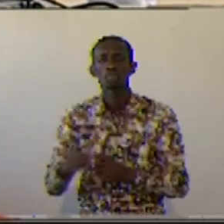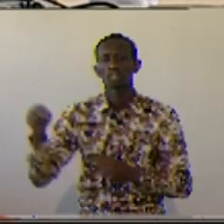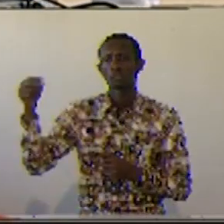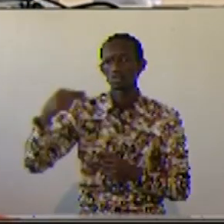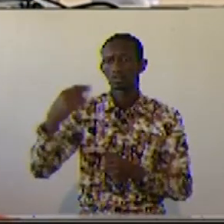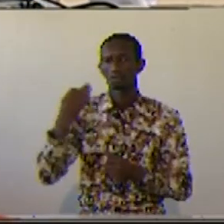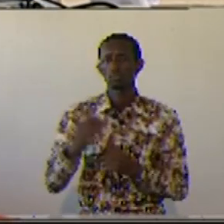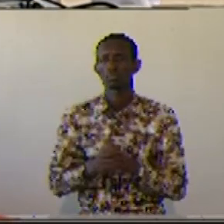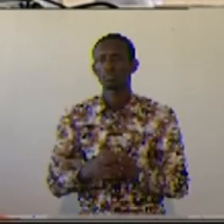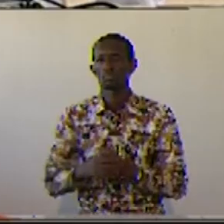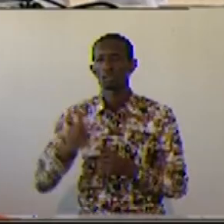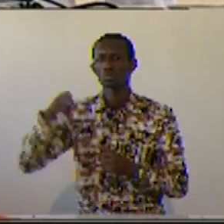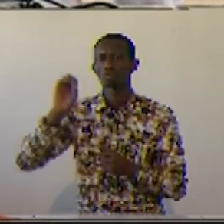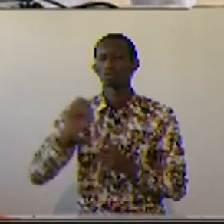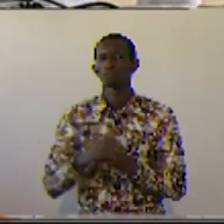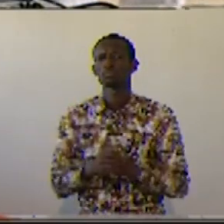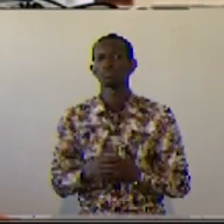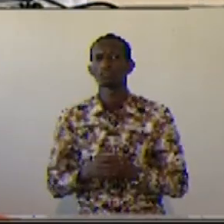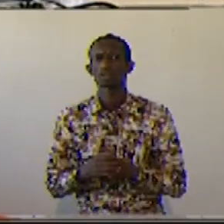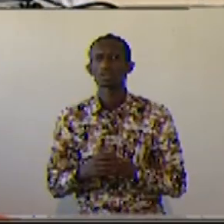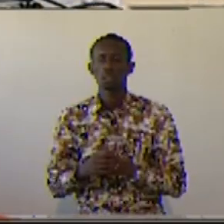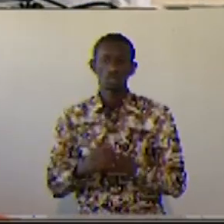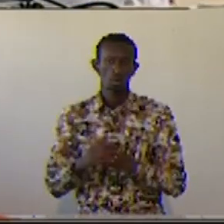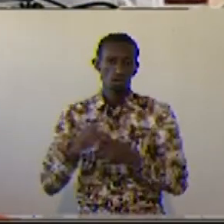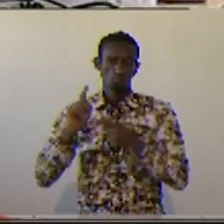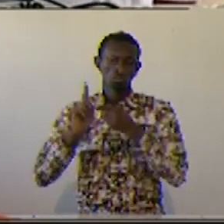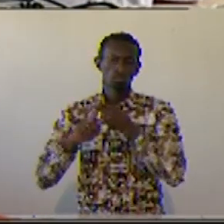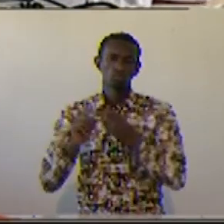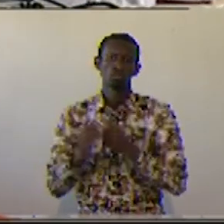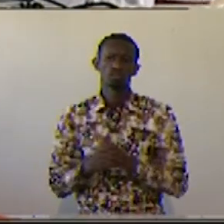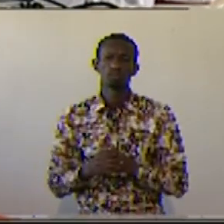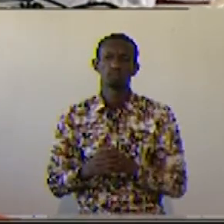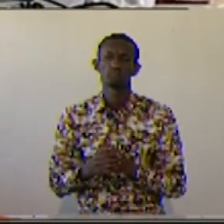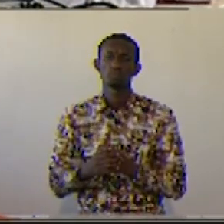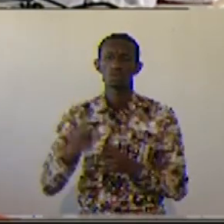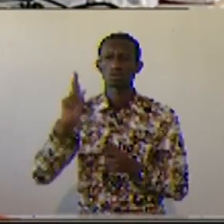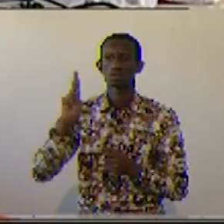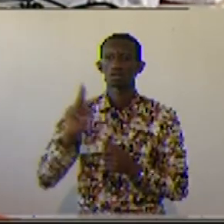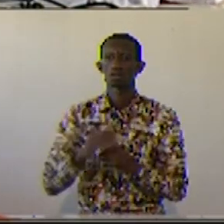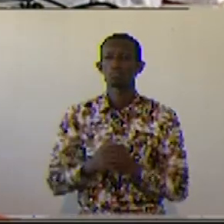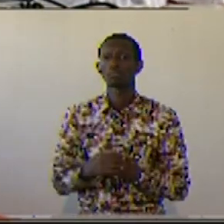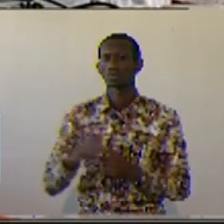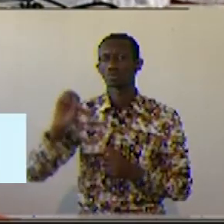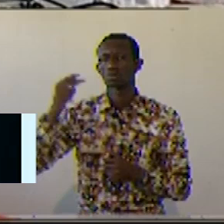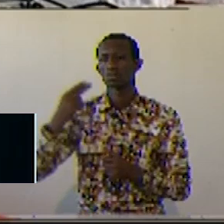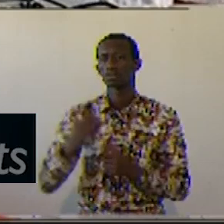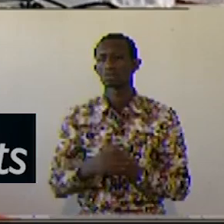H3PO4. Reacting with what? Reacting with potassium hydroxide.